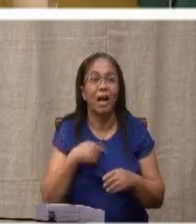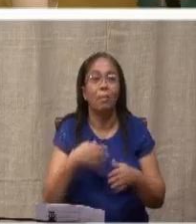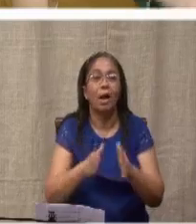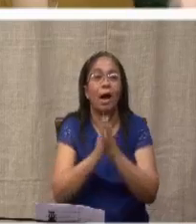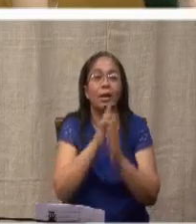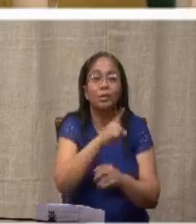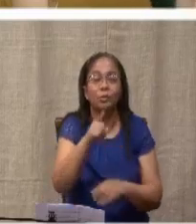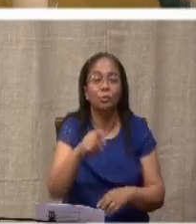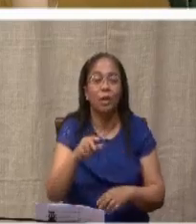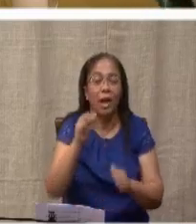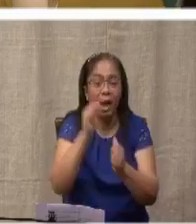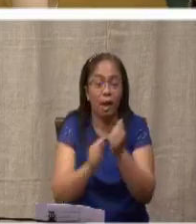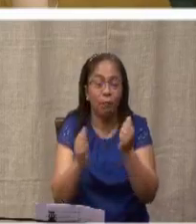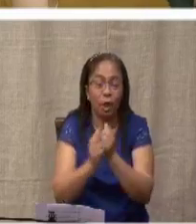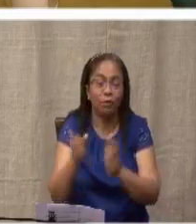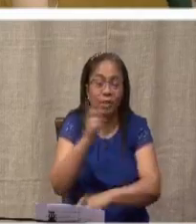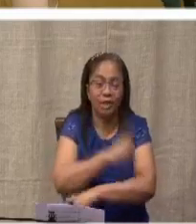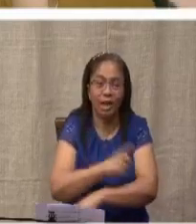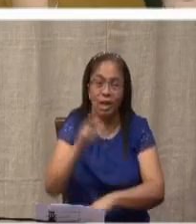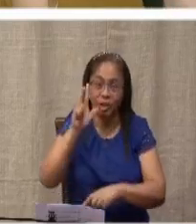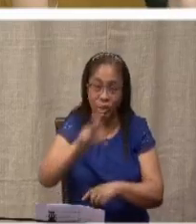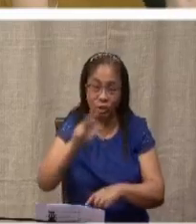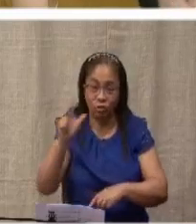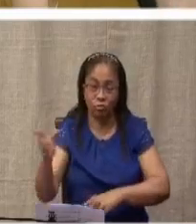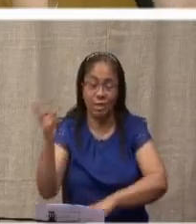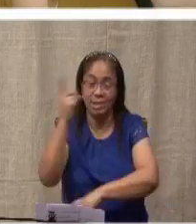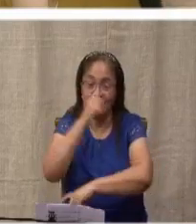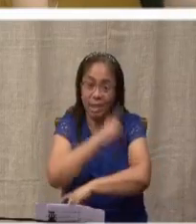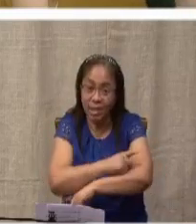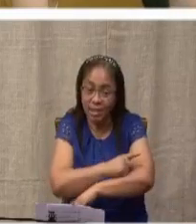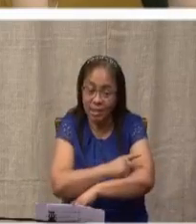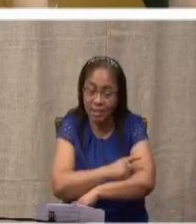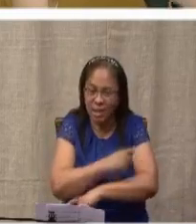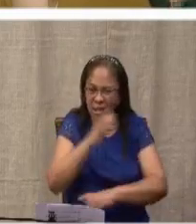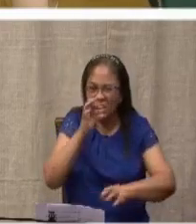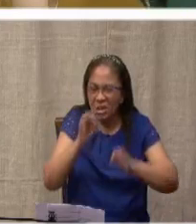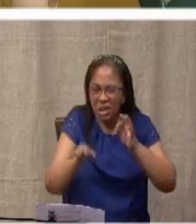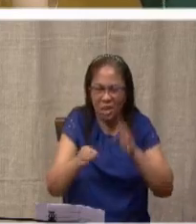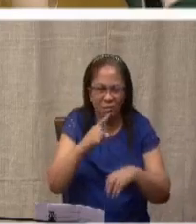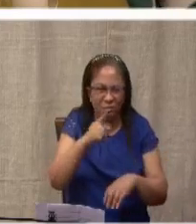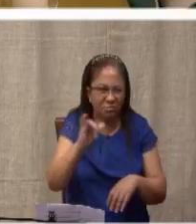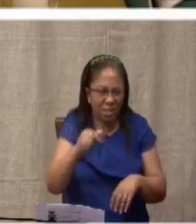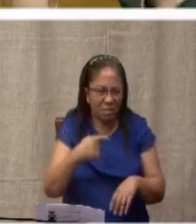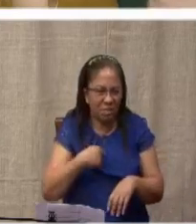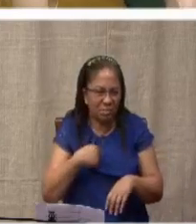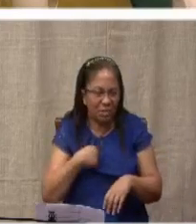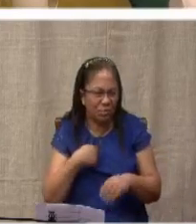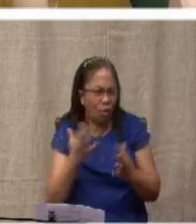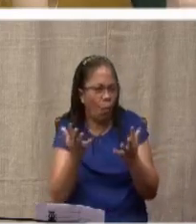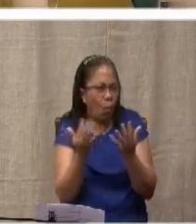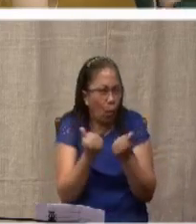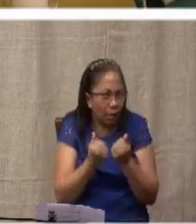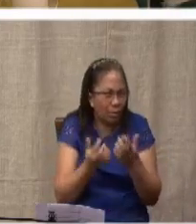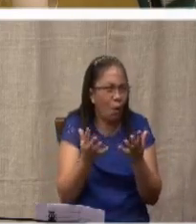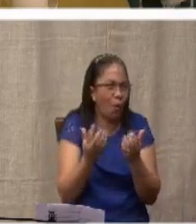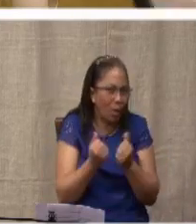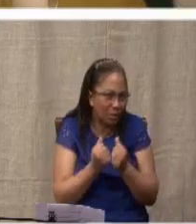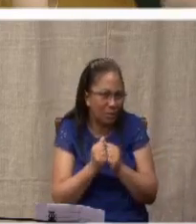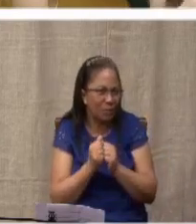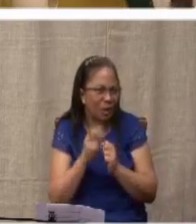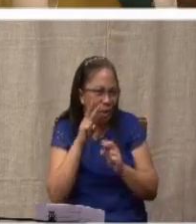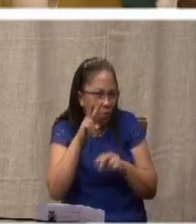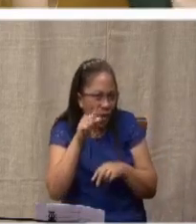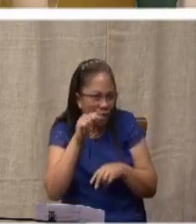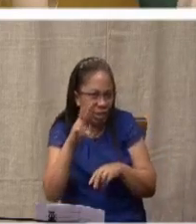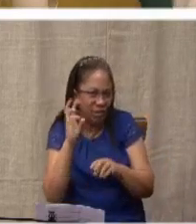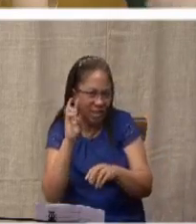33 days that we do it now man you know if you're like me you intend to do it you want to do it you say go watch it on tv at